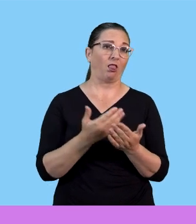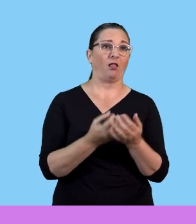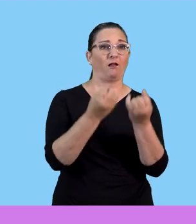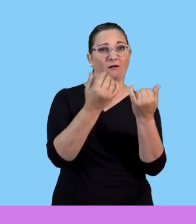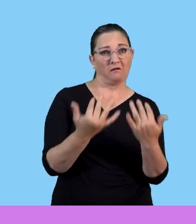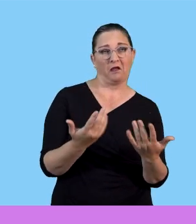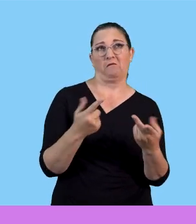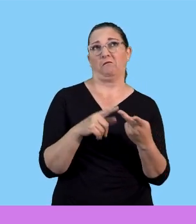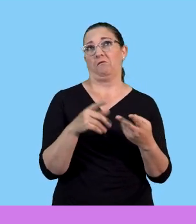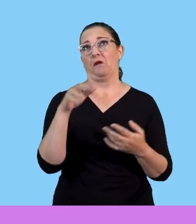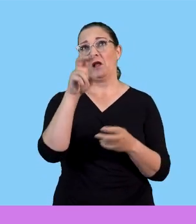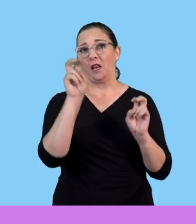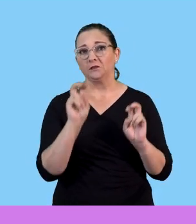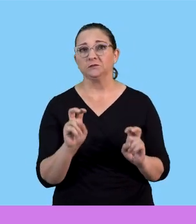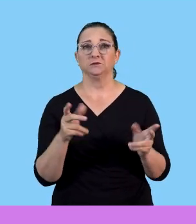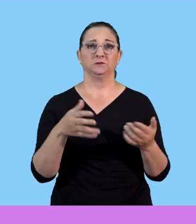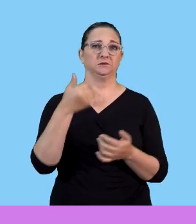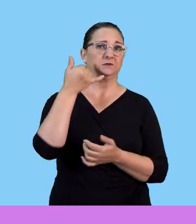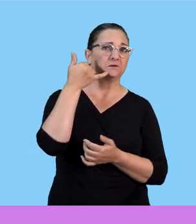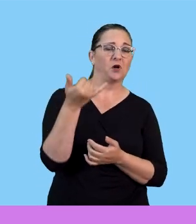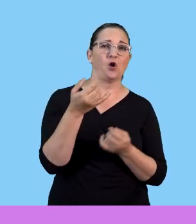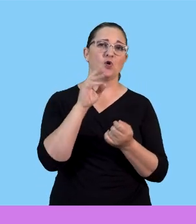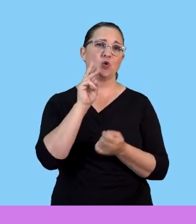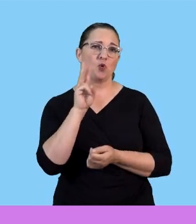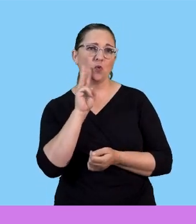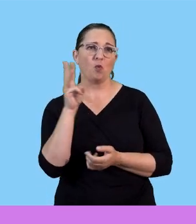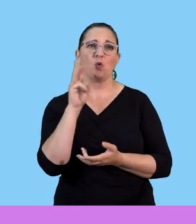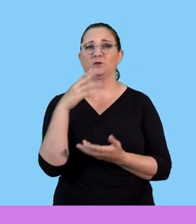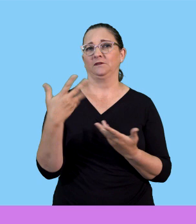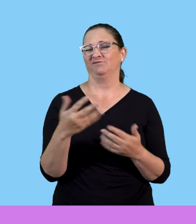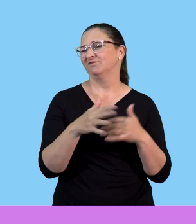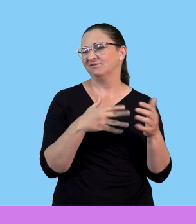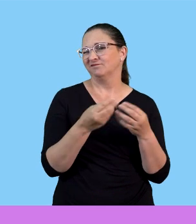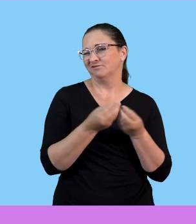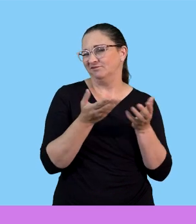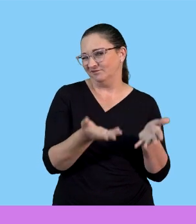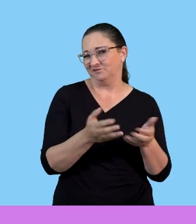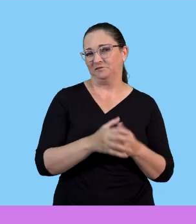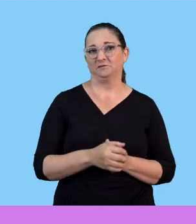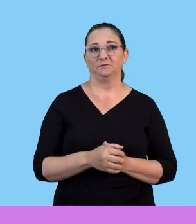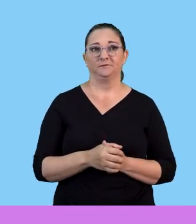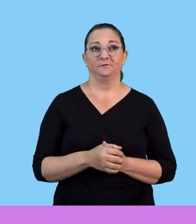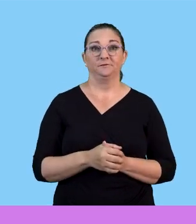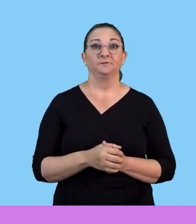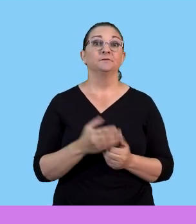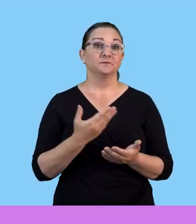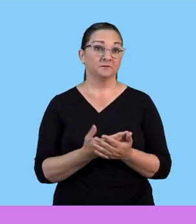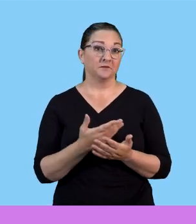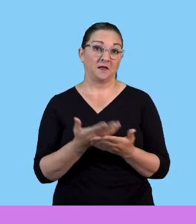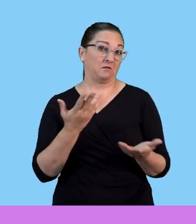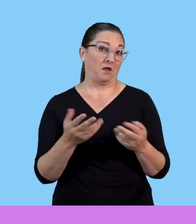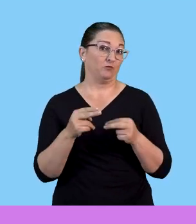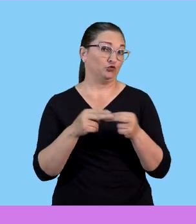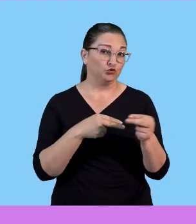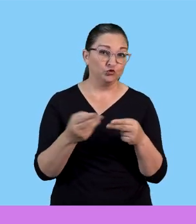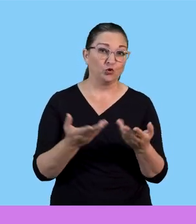account statements for electricity, telephones, water, utilities, anything like that. It can